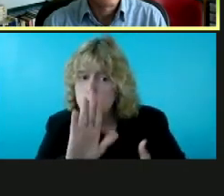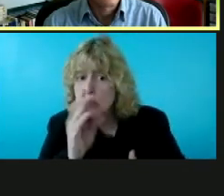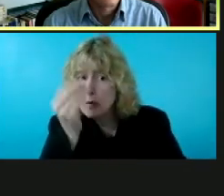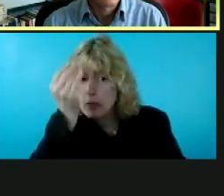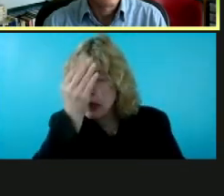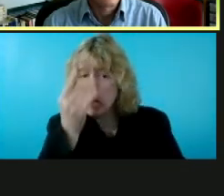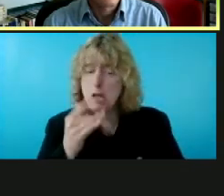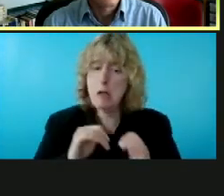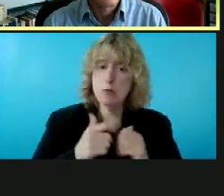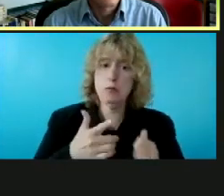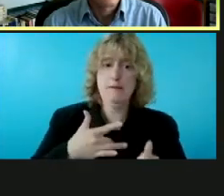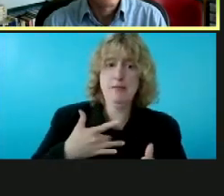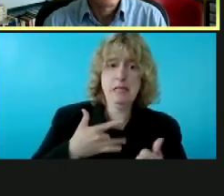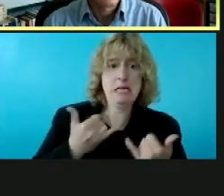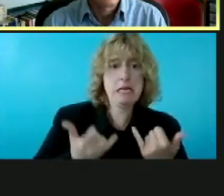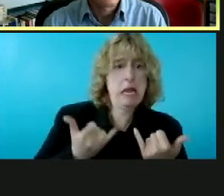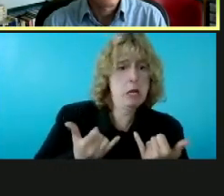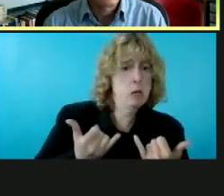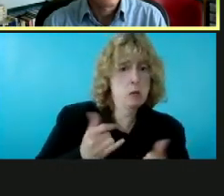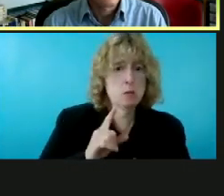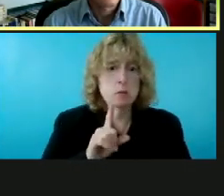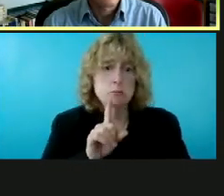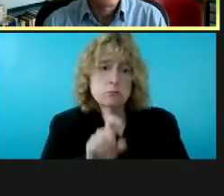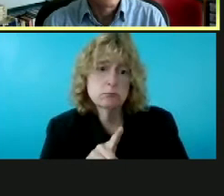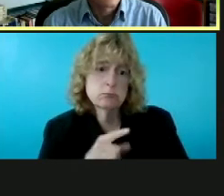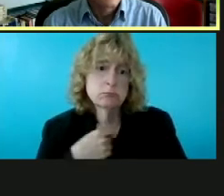now in terms of getting the vaccine?